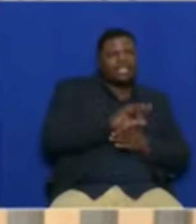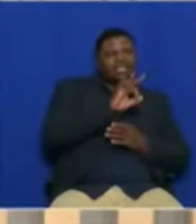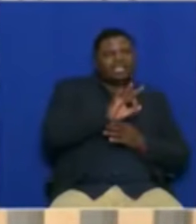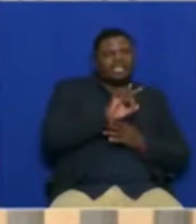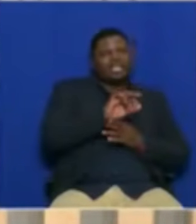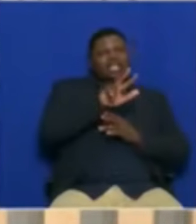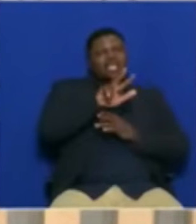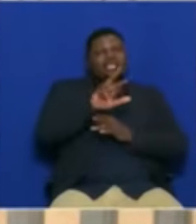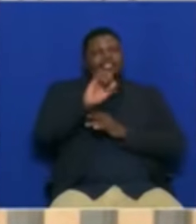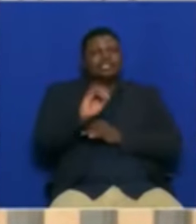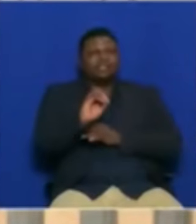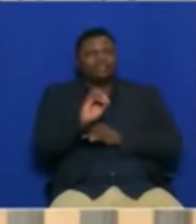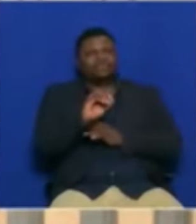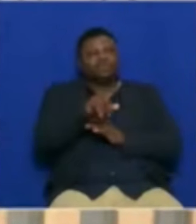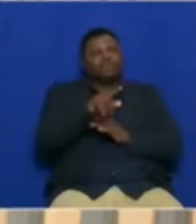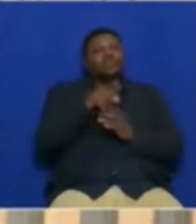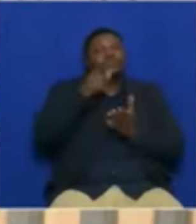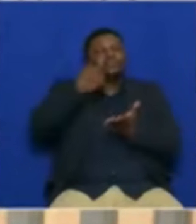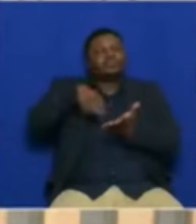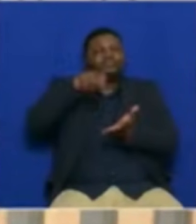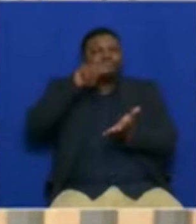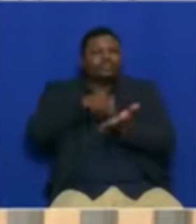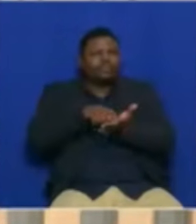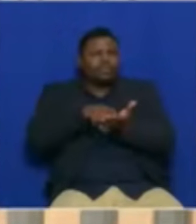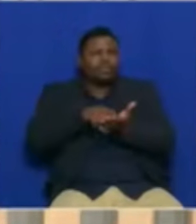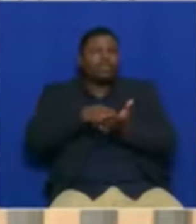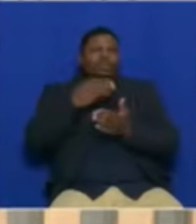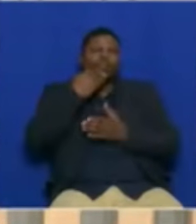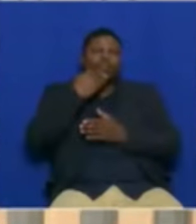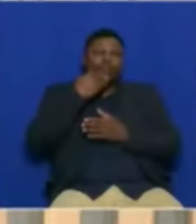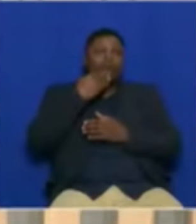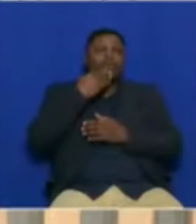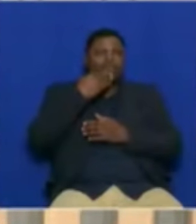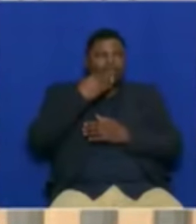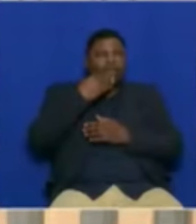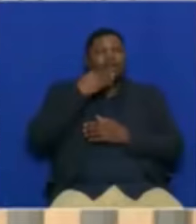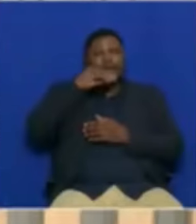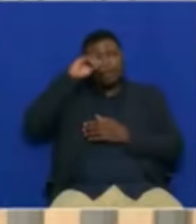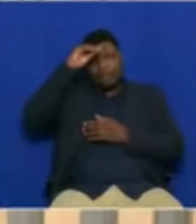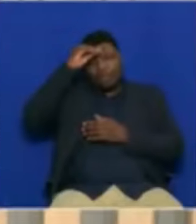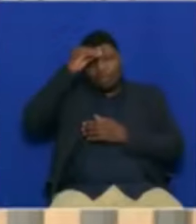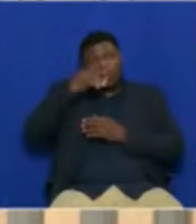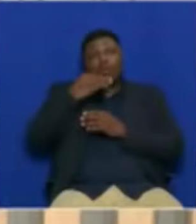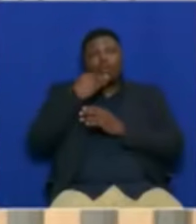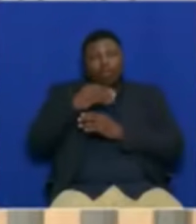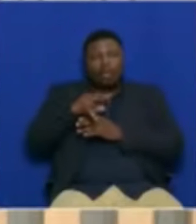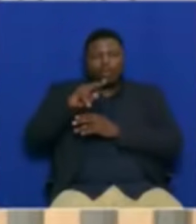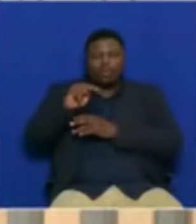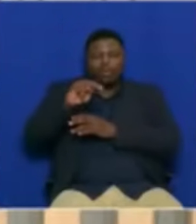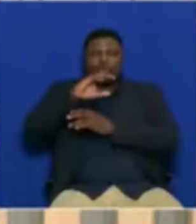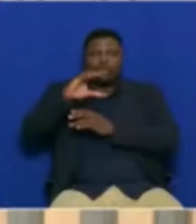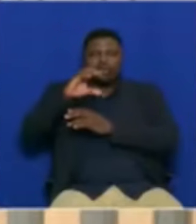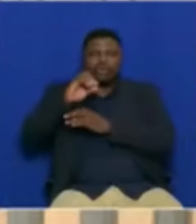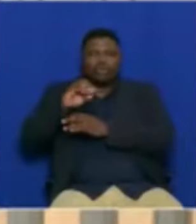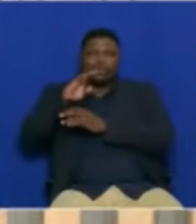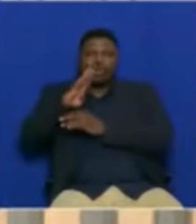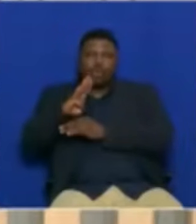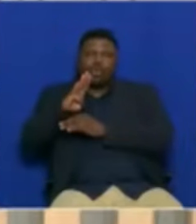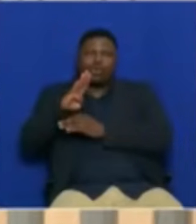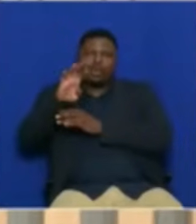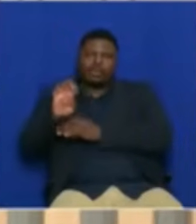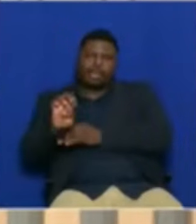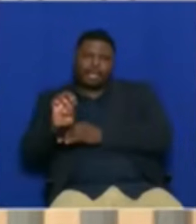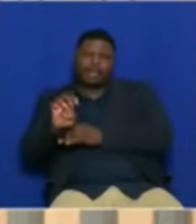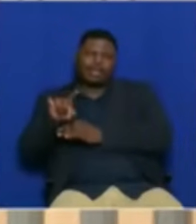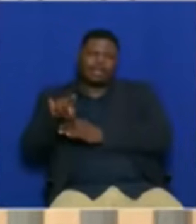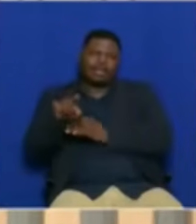signed by Brigadier Ncube. That is that letter we considered that you put before General Khan because it has